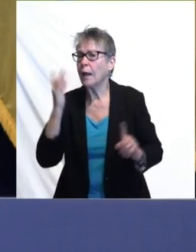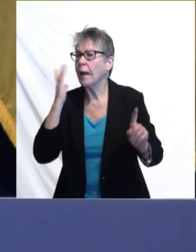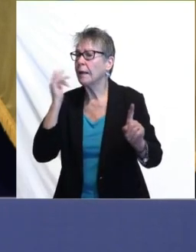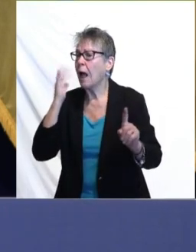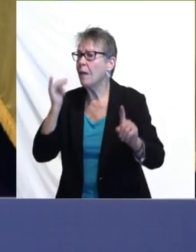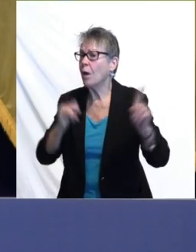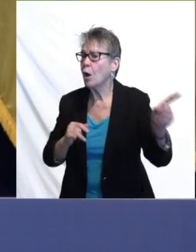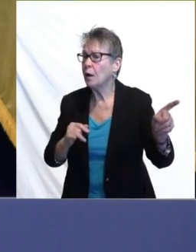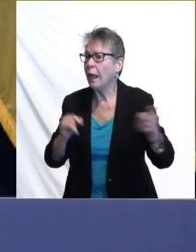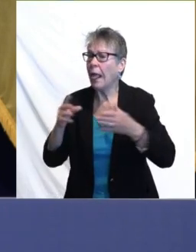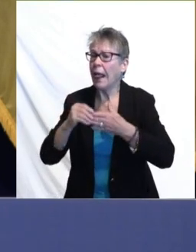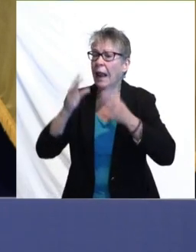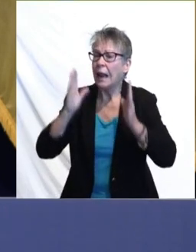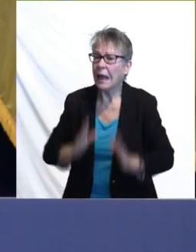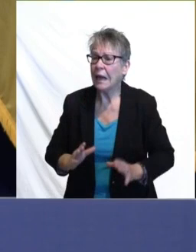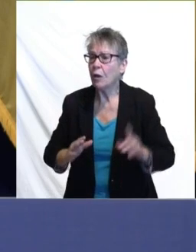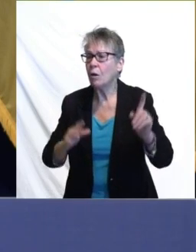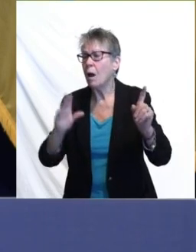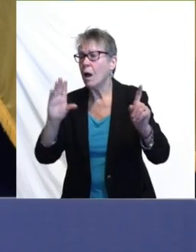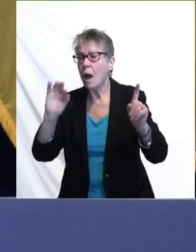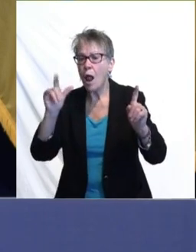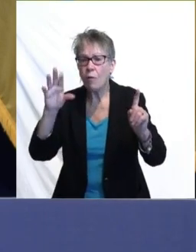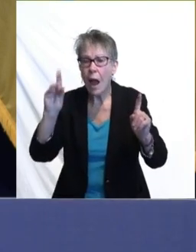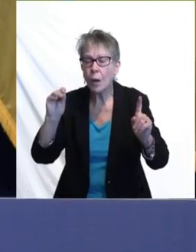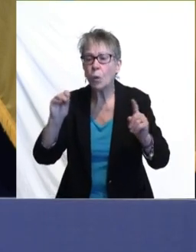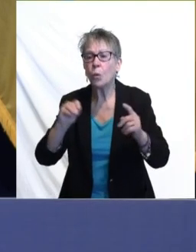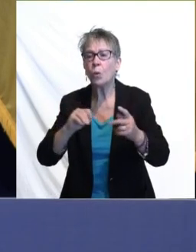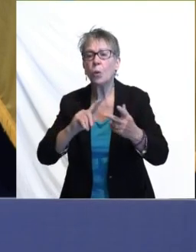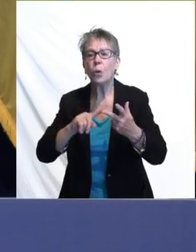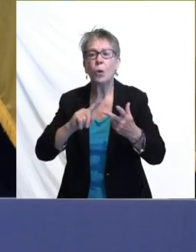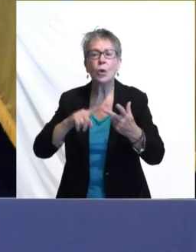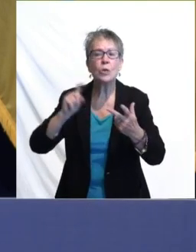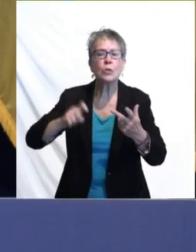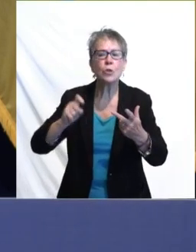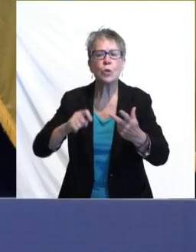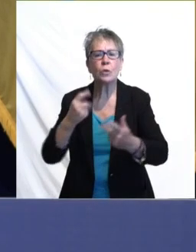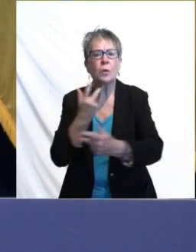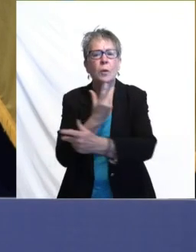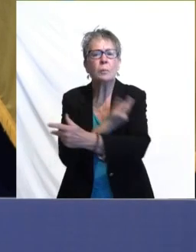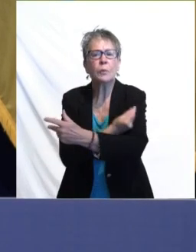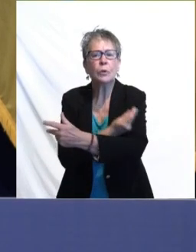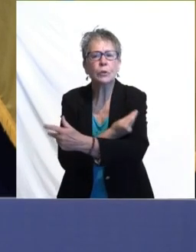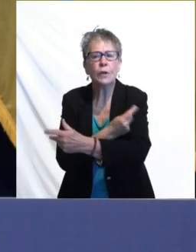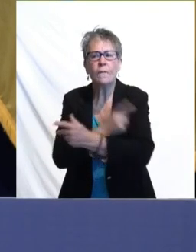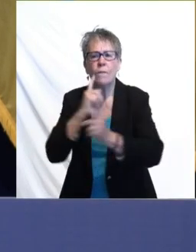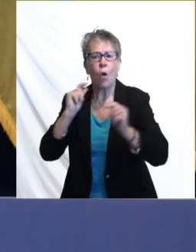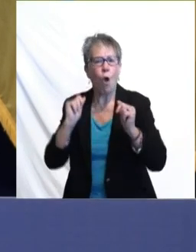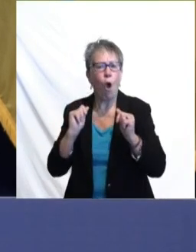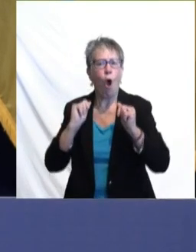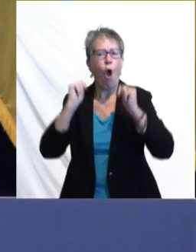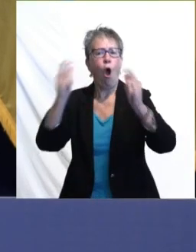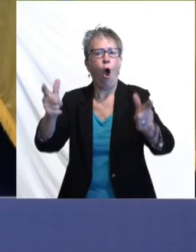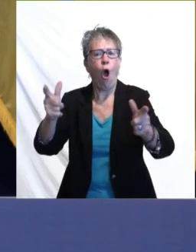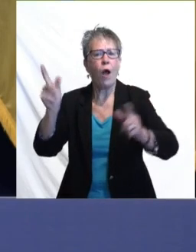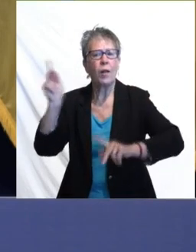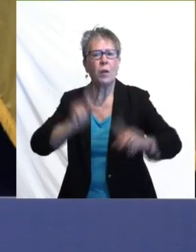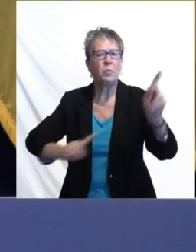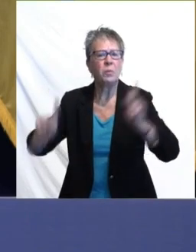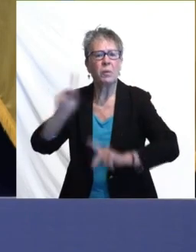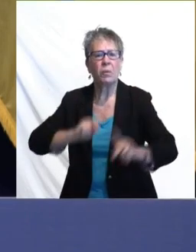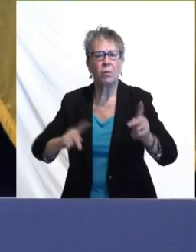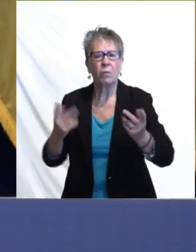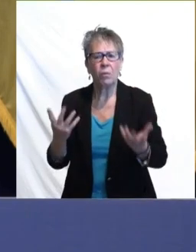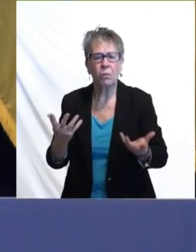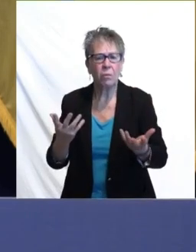York, Colorado, and just open up boosters to anyone who's 2 months out from J&J or 6 months out from their second Moderna and Pfizer shot?